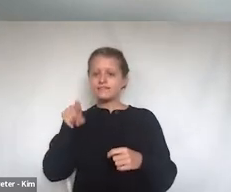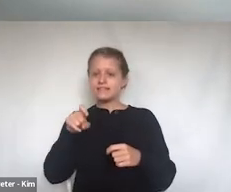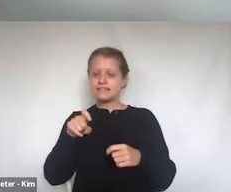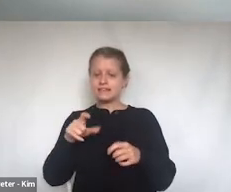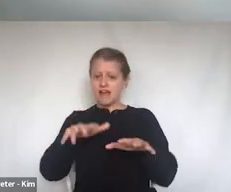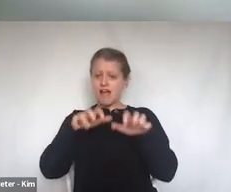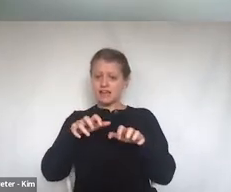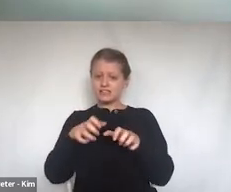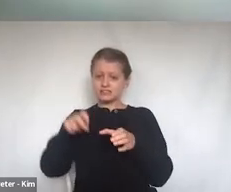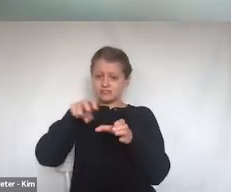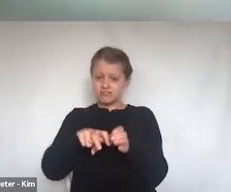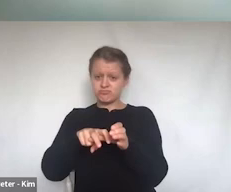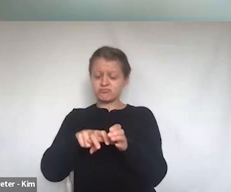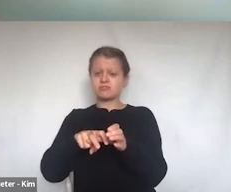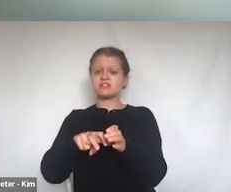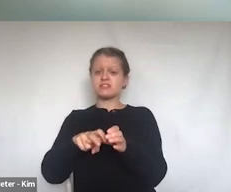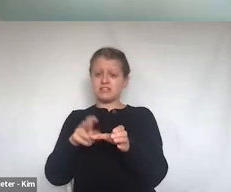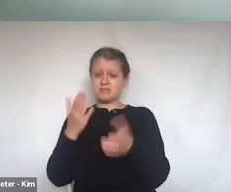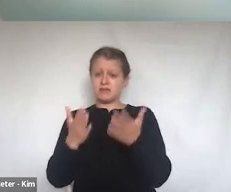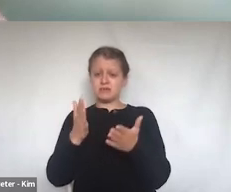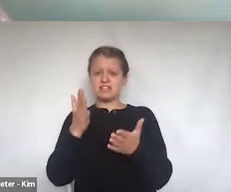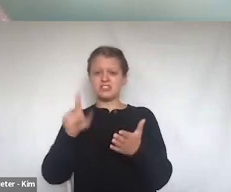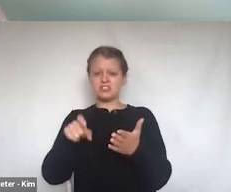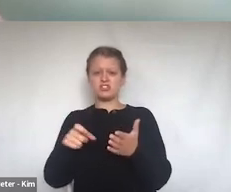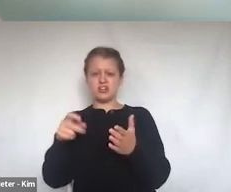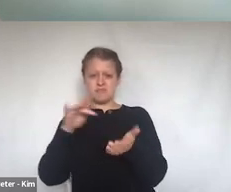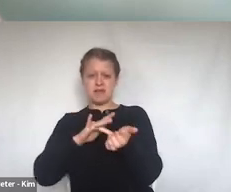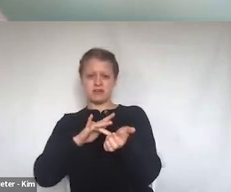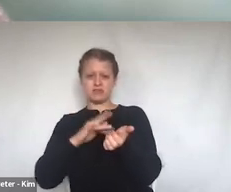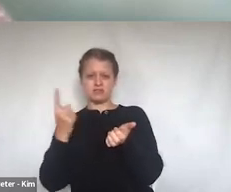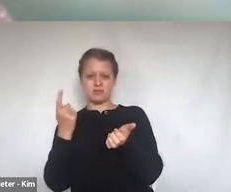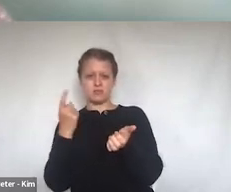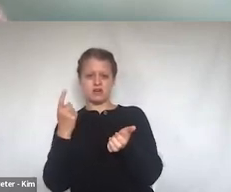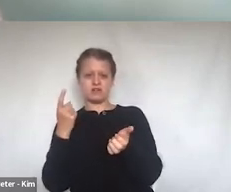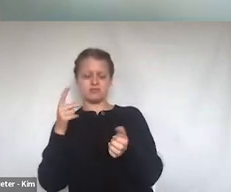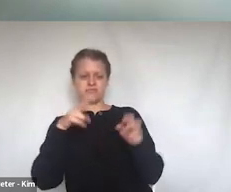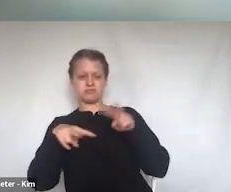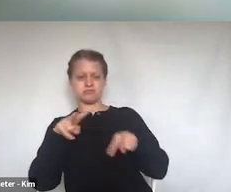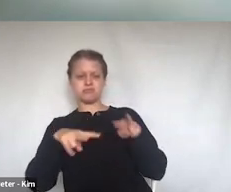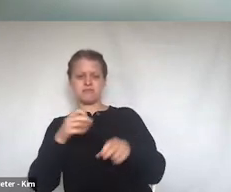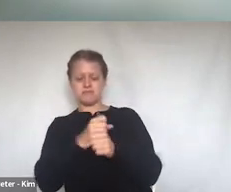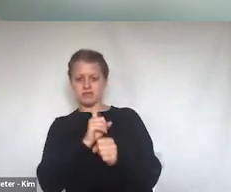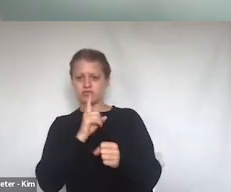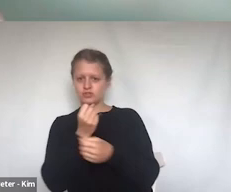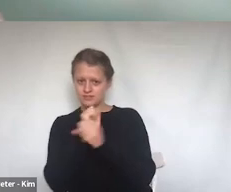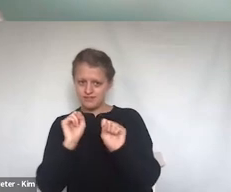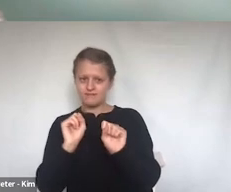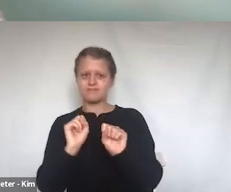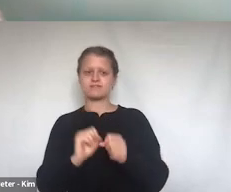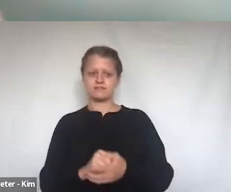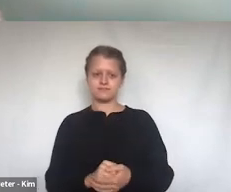think should actually be probably medically supervised and managed in a context with good